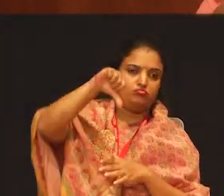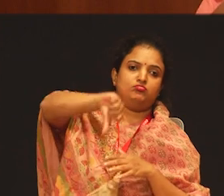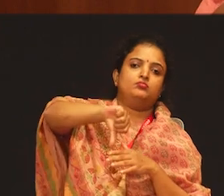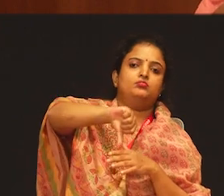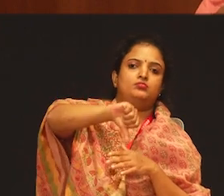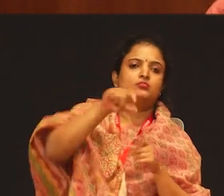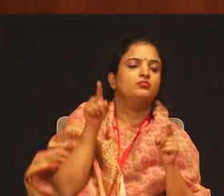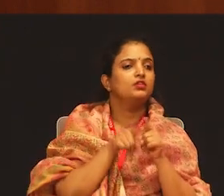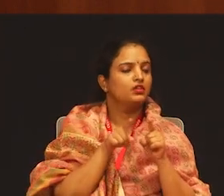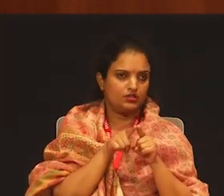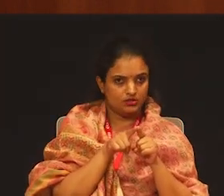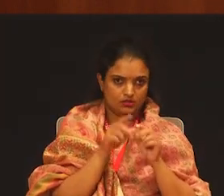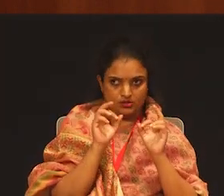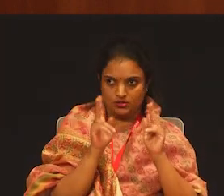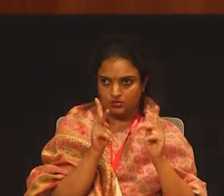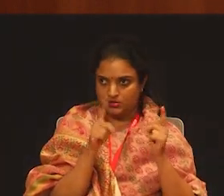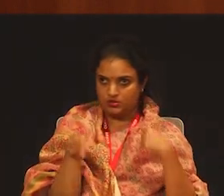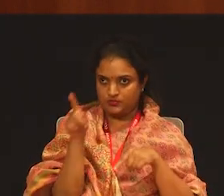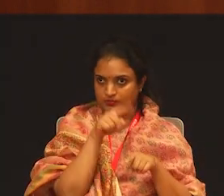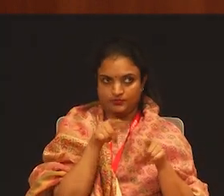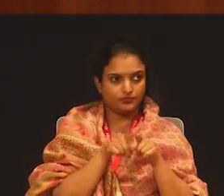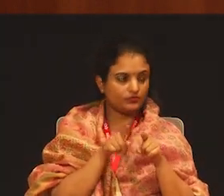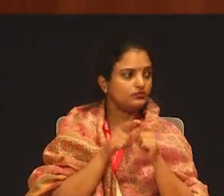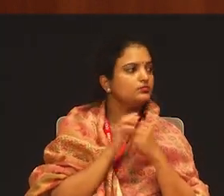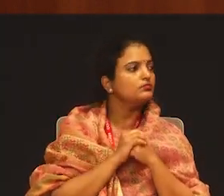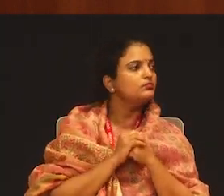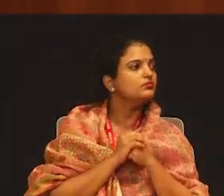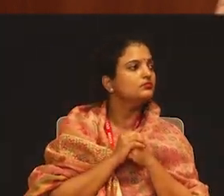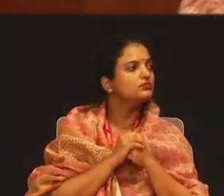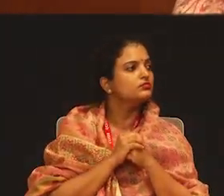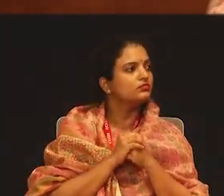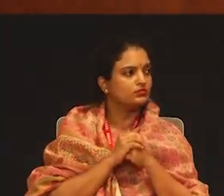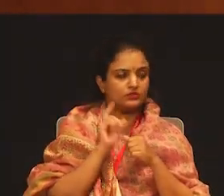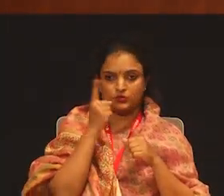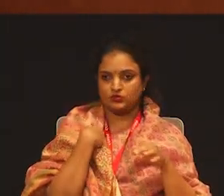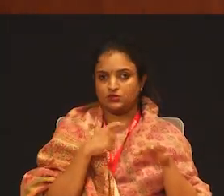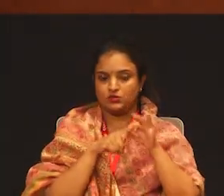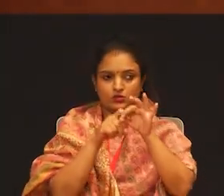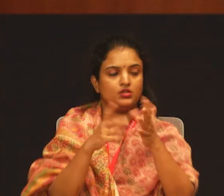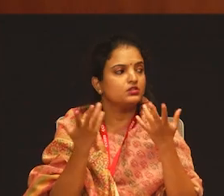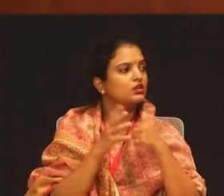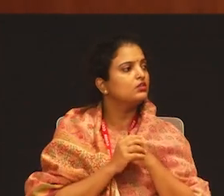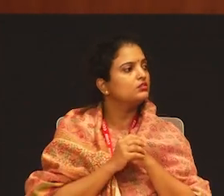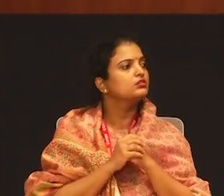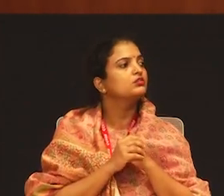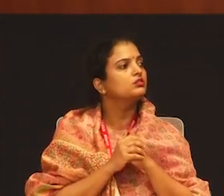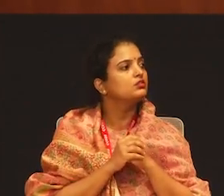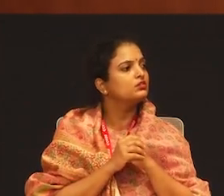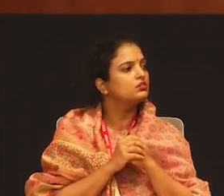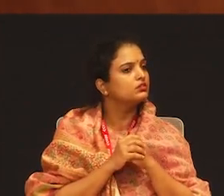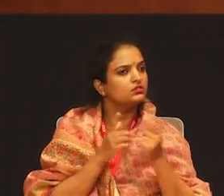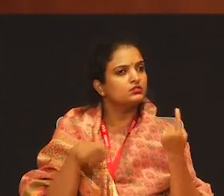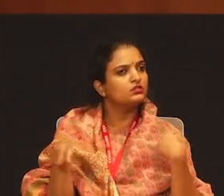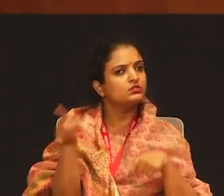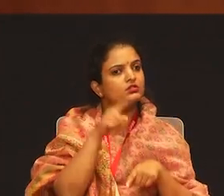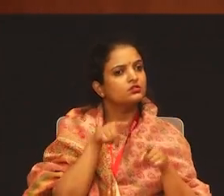down. So shall we try this one time? So my question is, did you